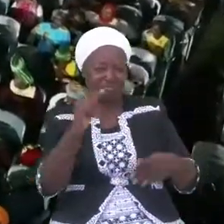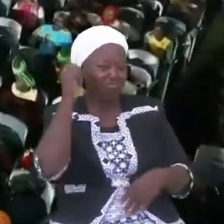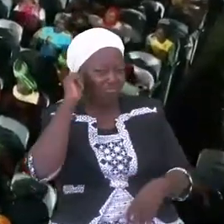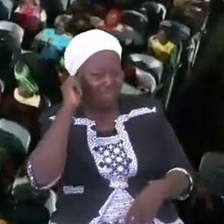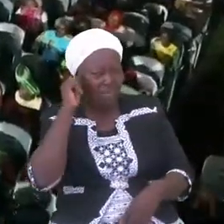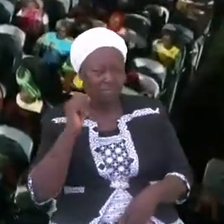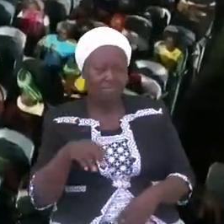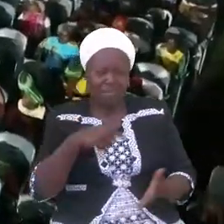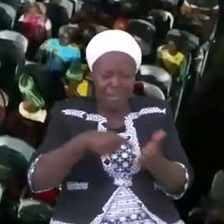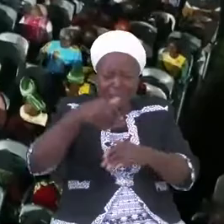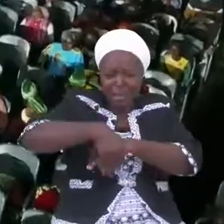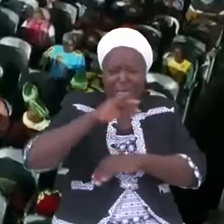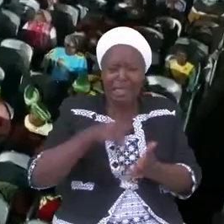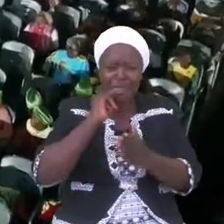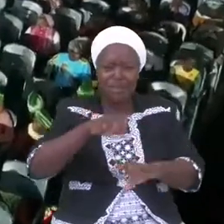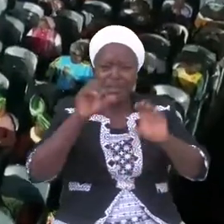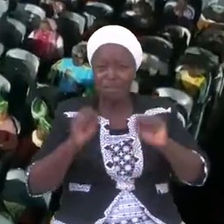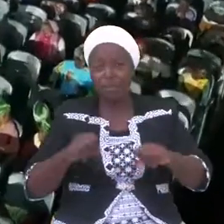be identified.